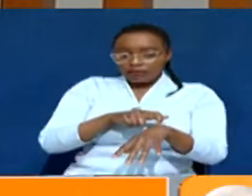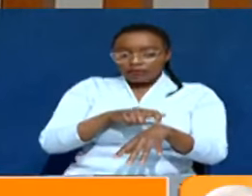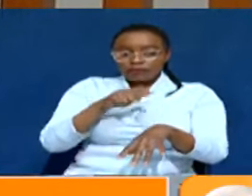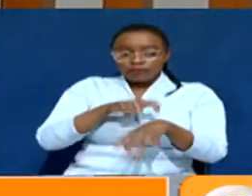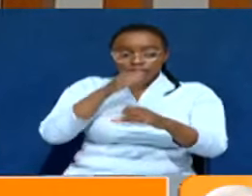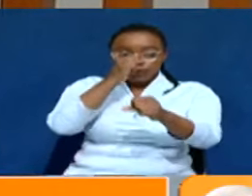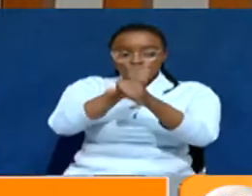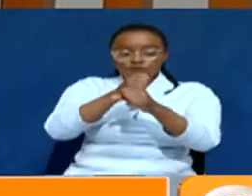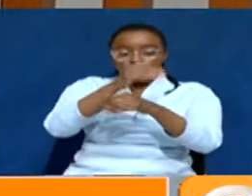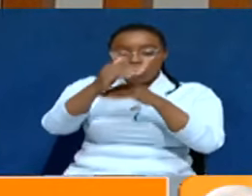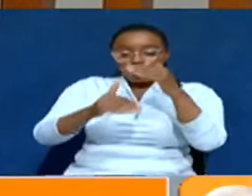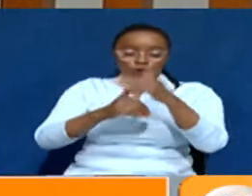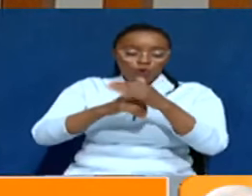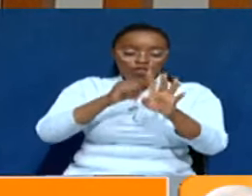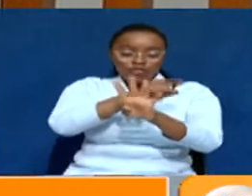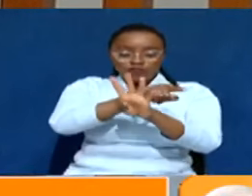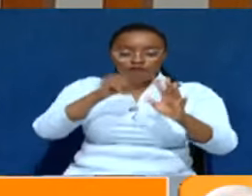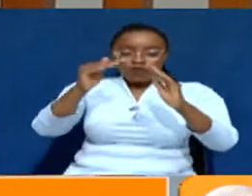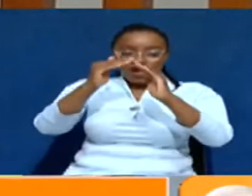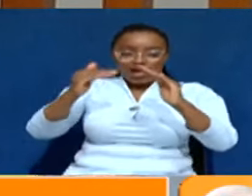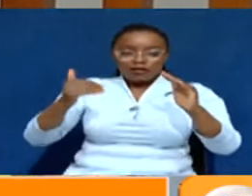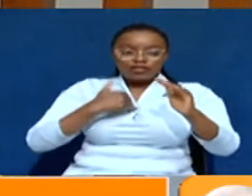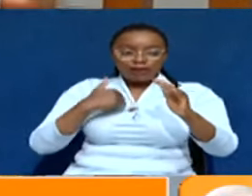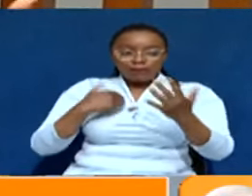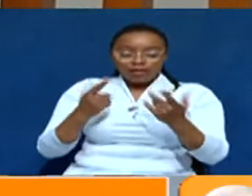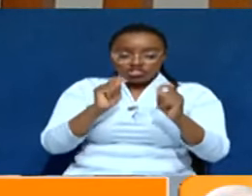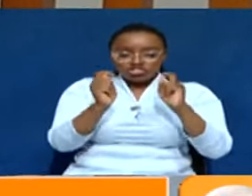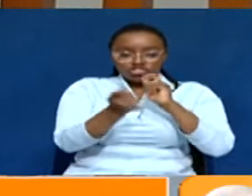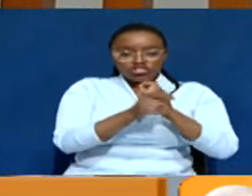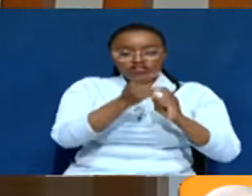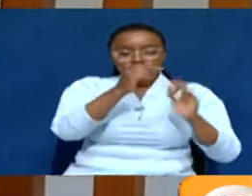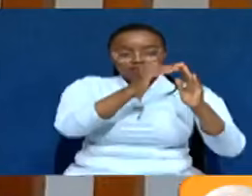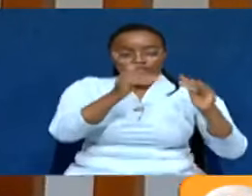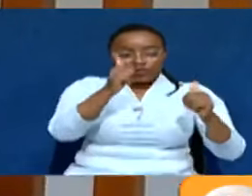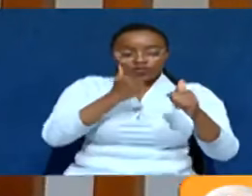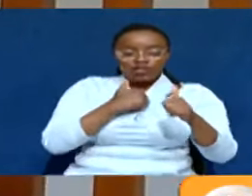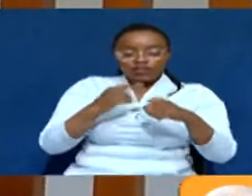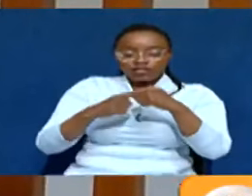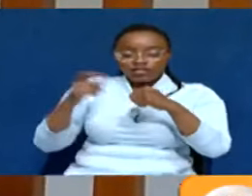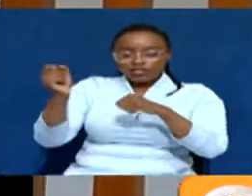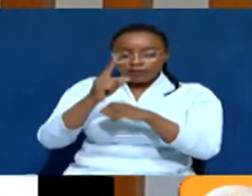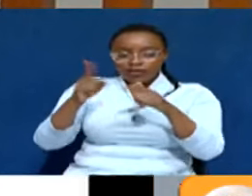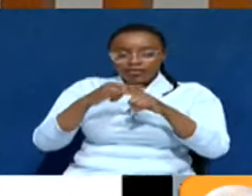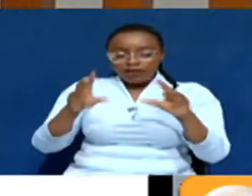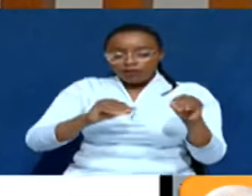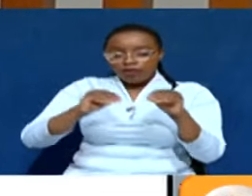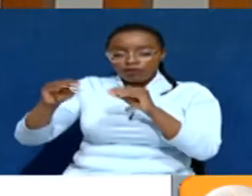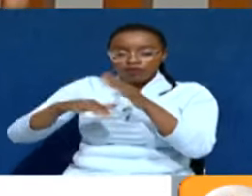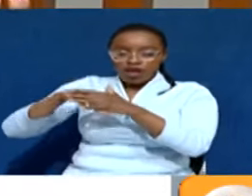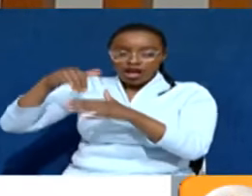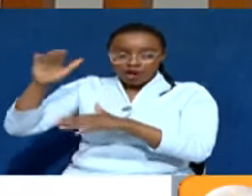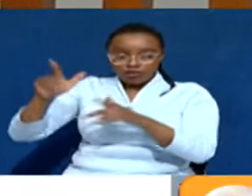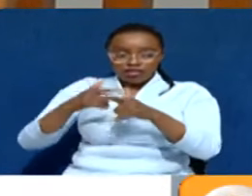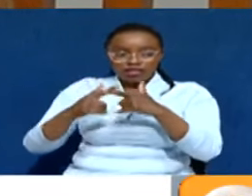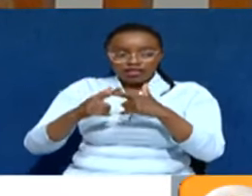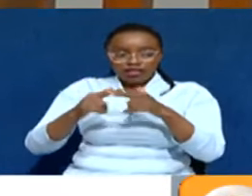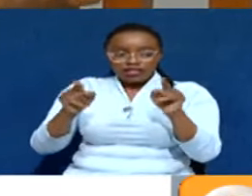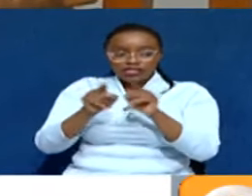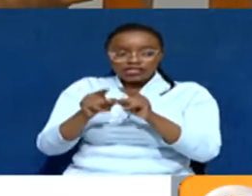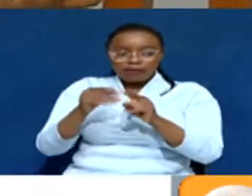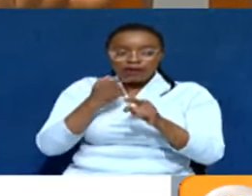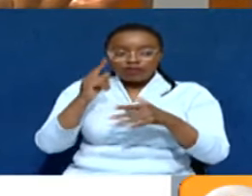When I was working for all these other houses, I changed the first house that I was after 6 months and went outside. Let me call